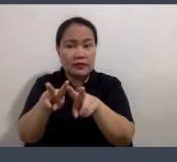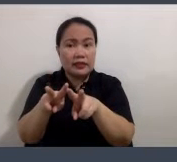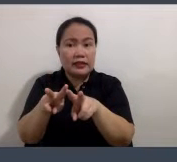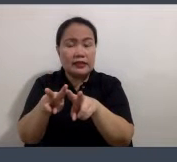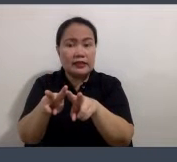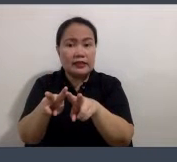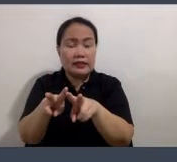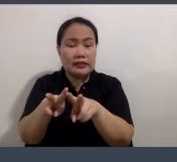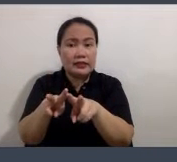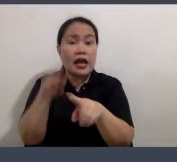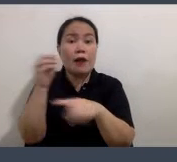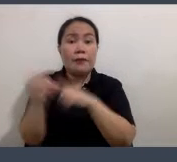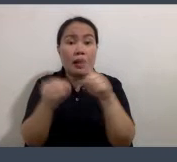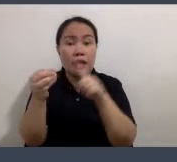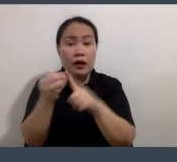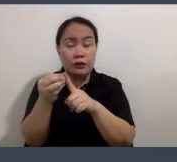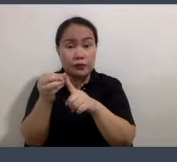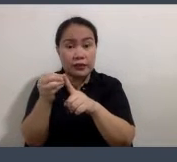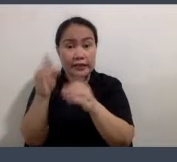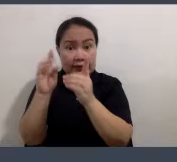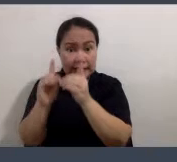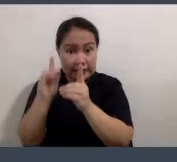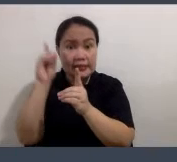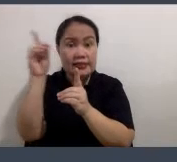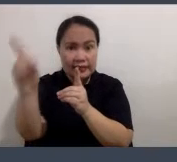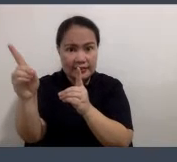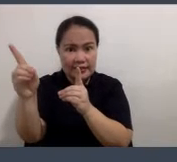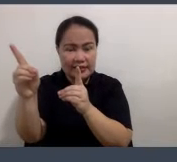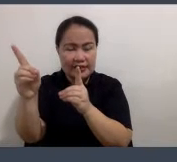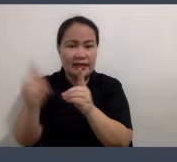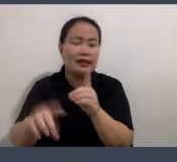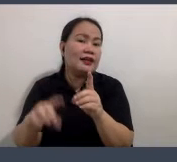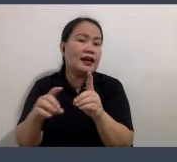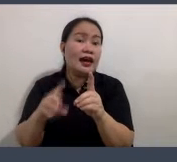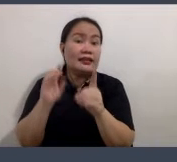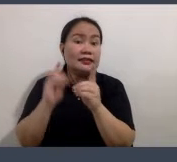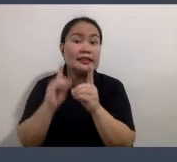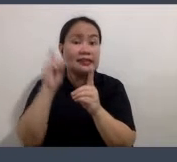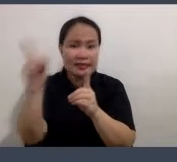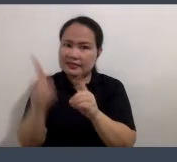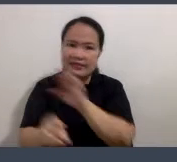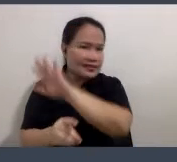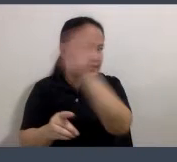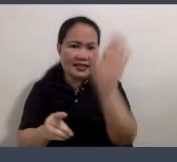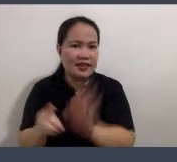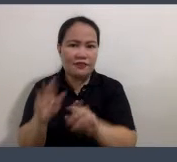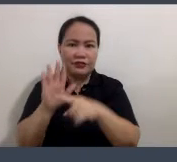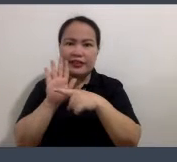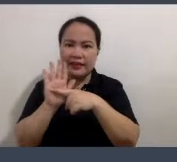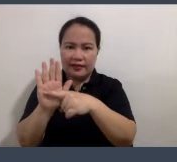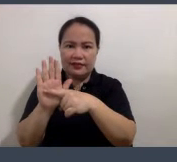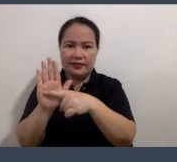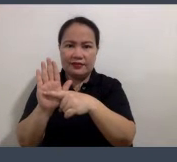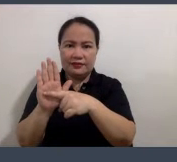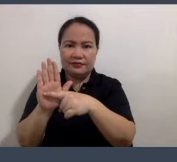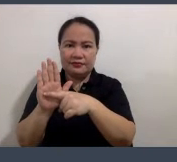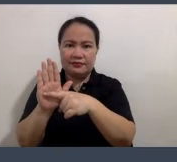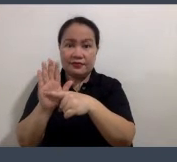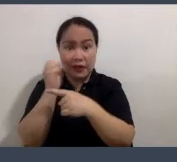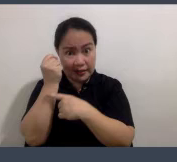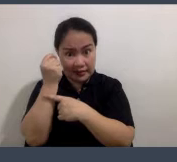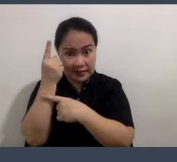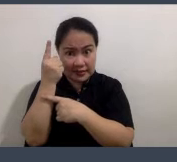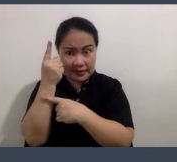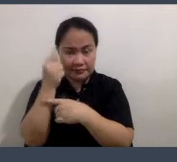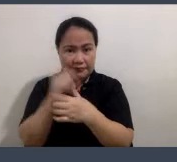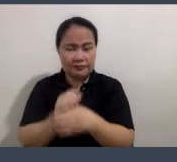to the distance. And a distance is never negative.